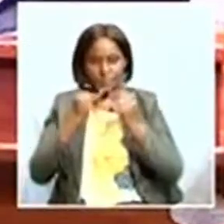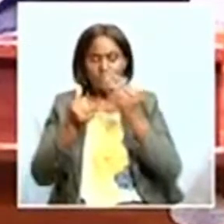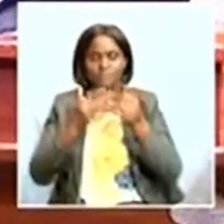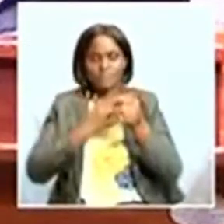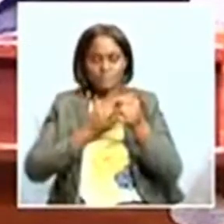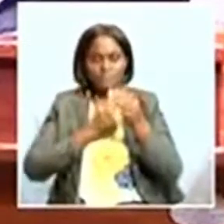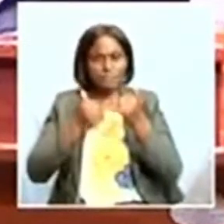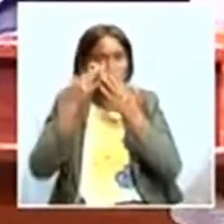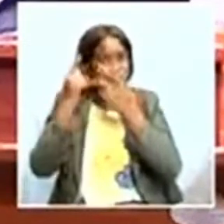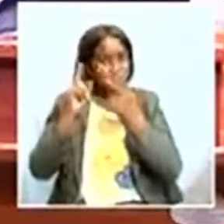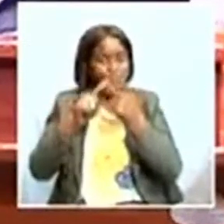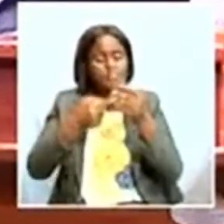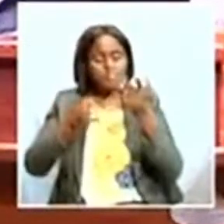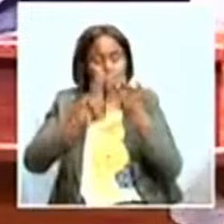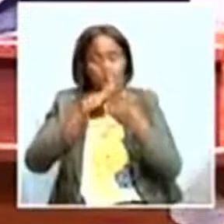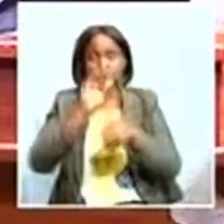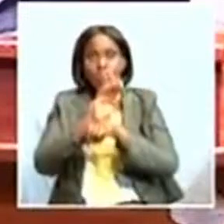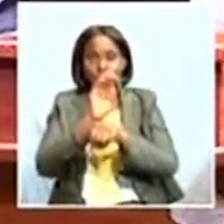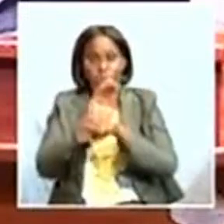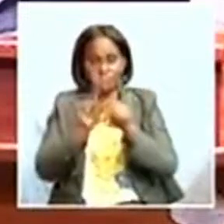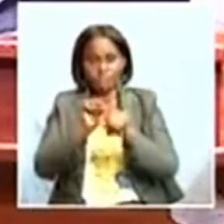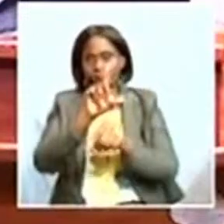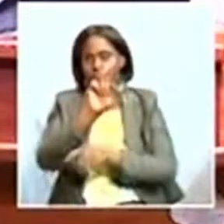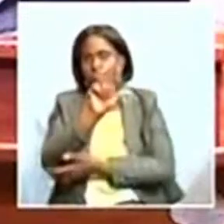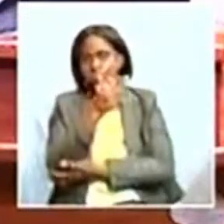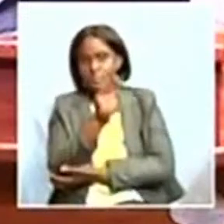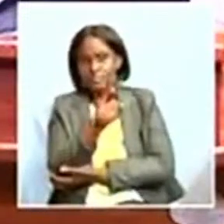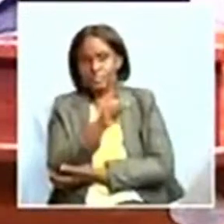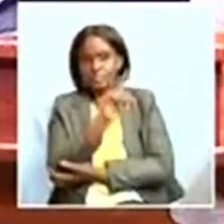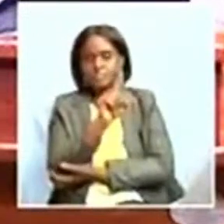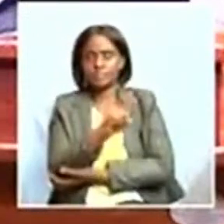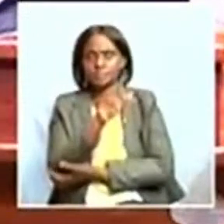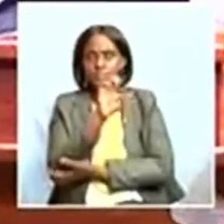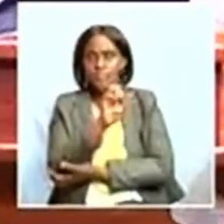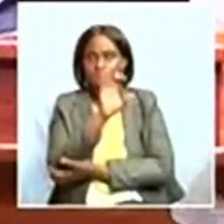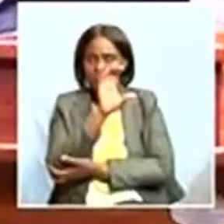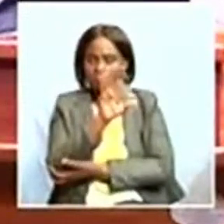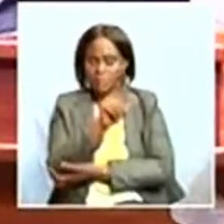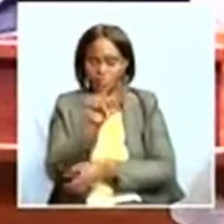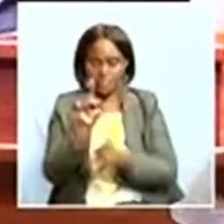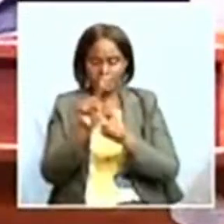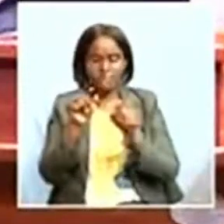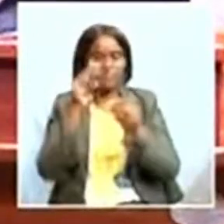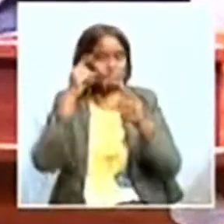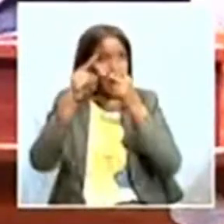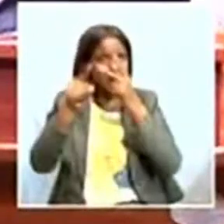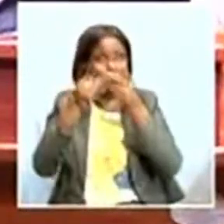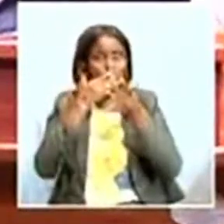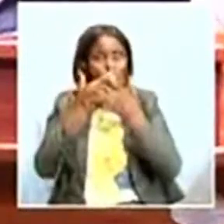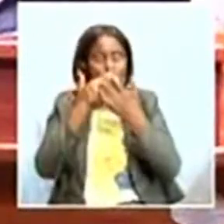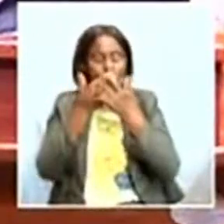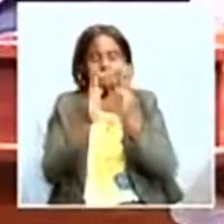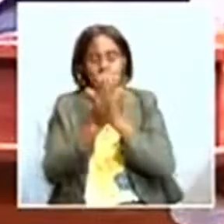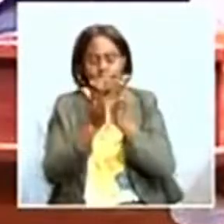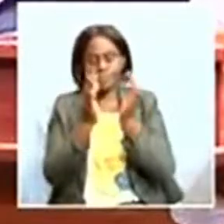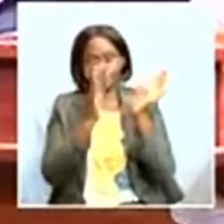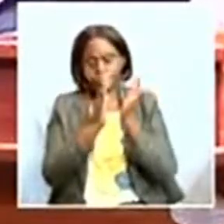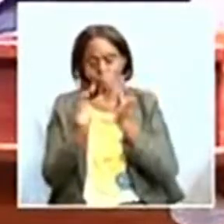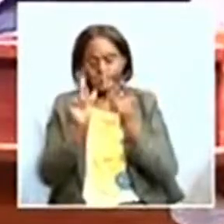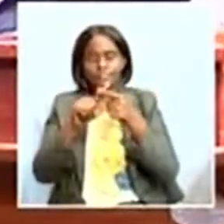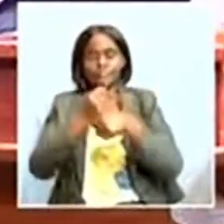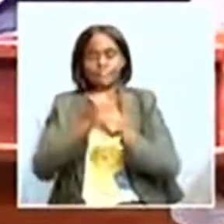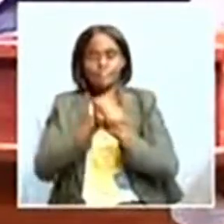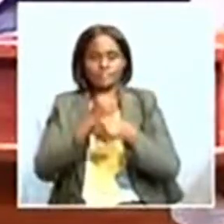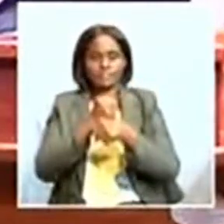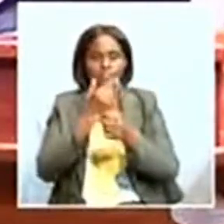I wish to reiterate that the 2023 Zambia Education Curriculum is a vision and strategic document designed to create